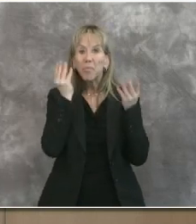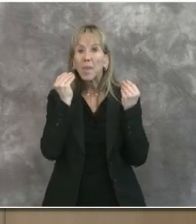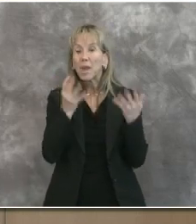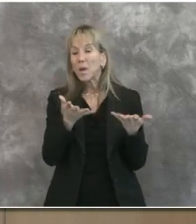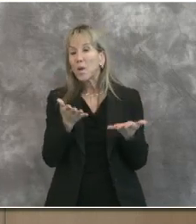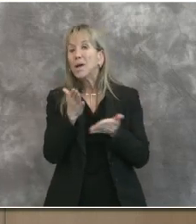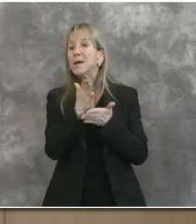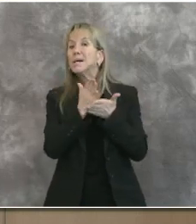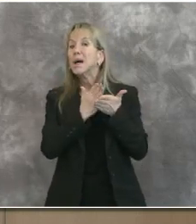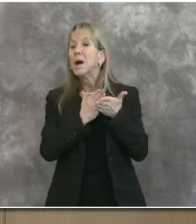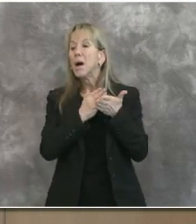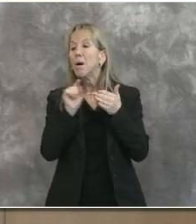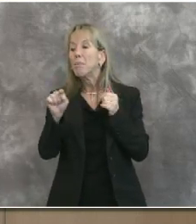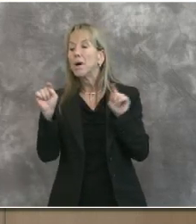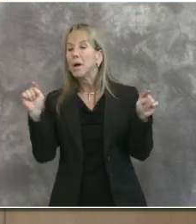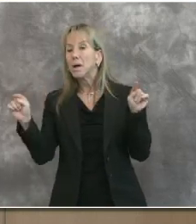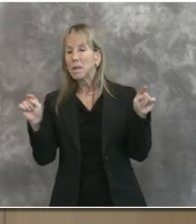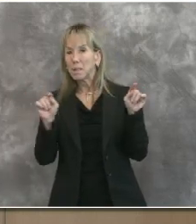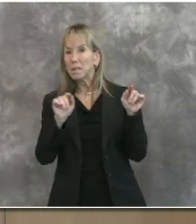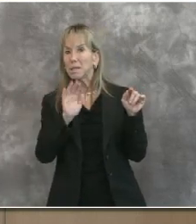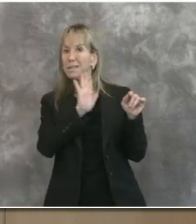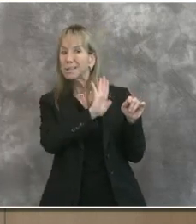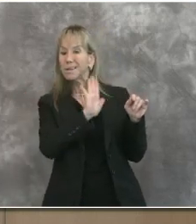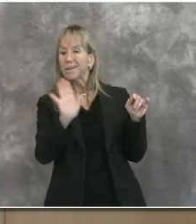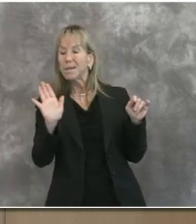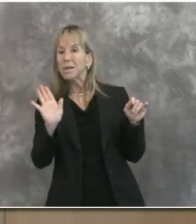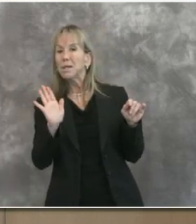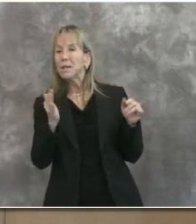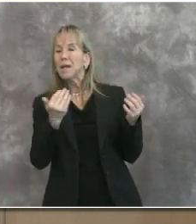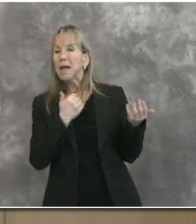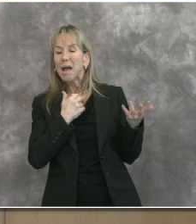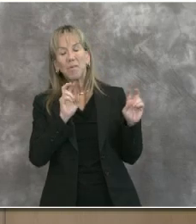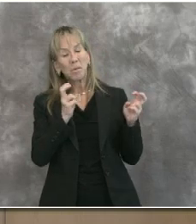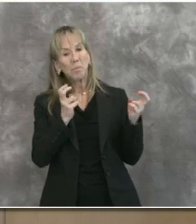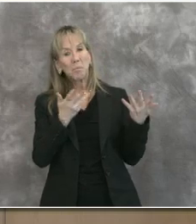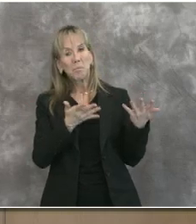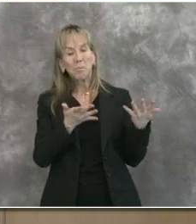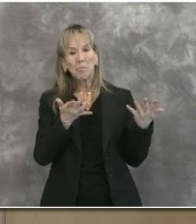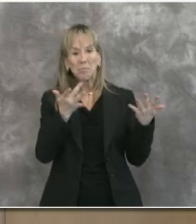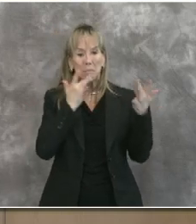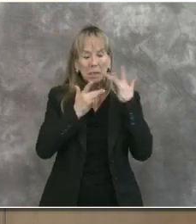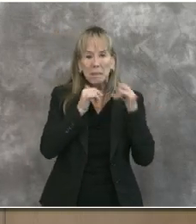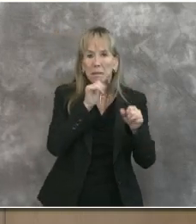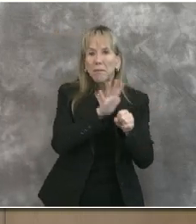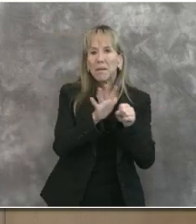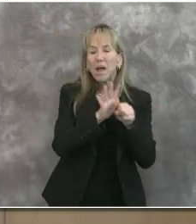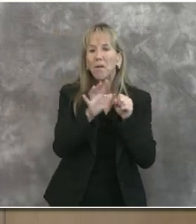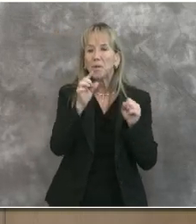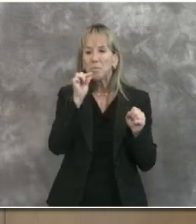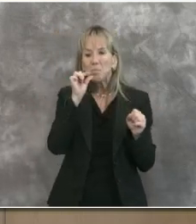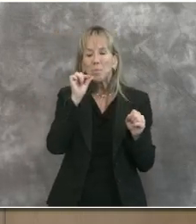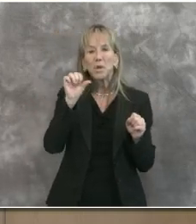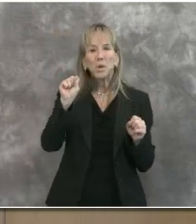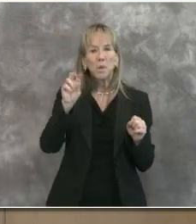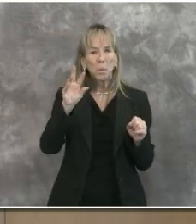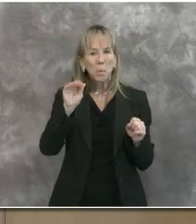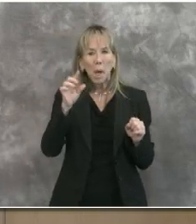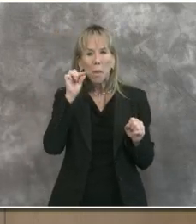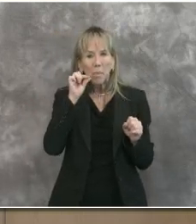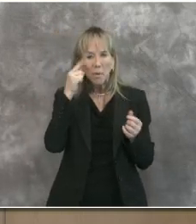been some systems that have had short-time shortages of swabs, and so the more swabs that